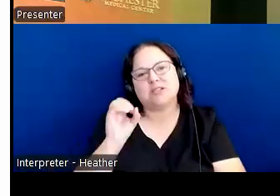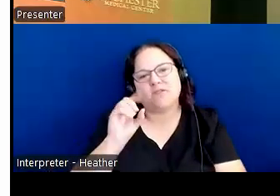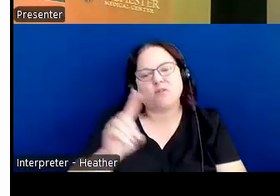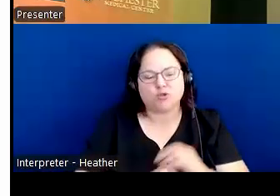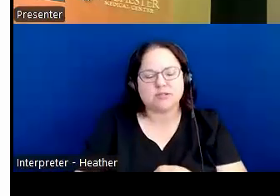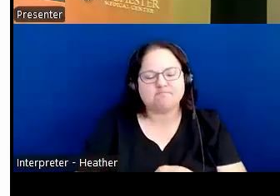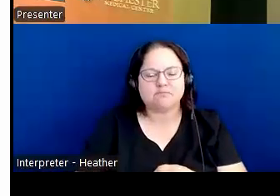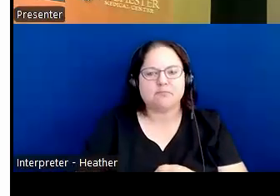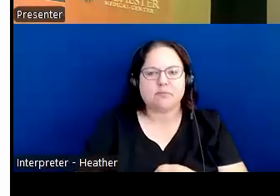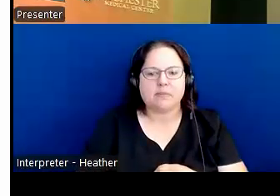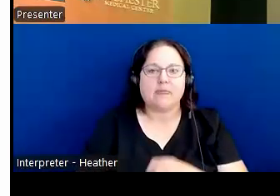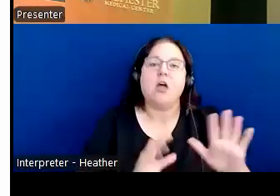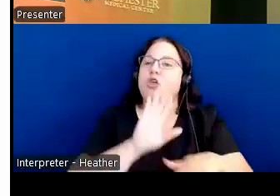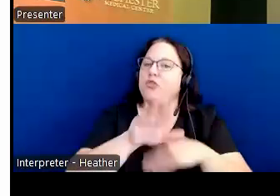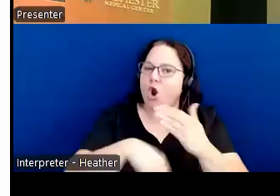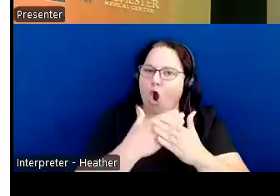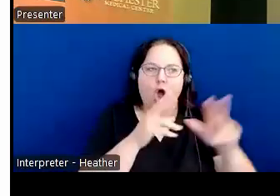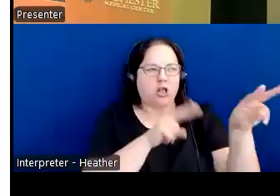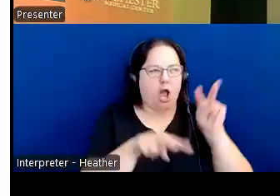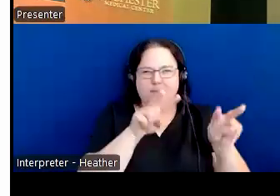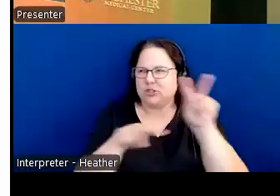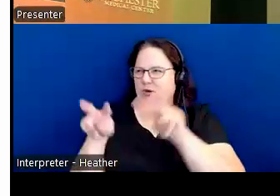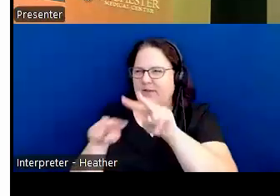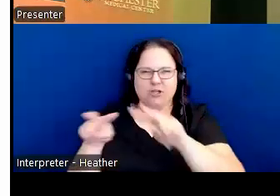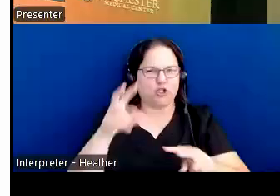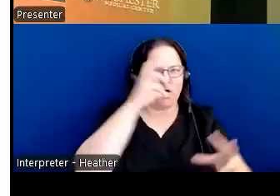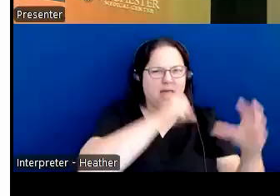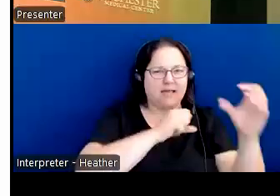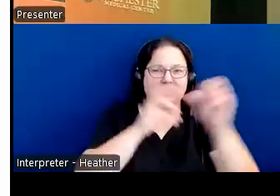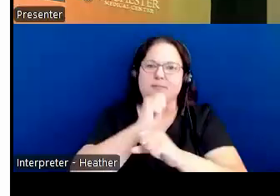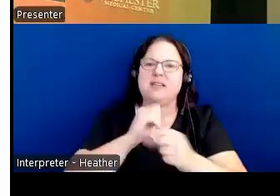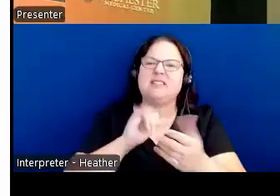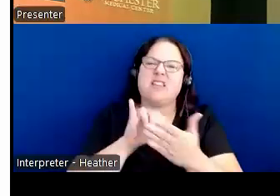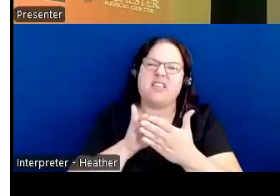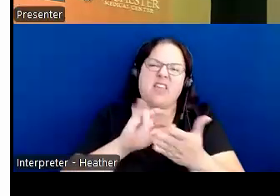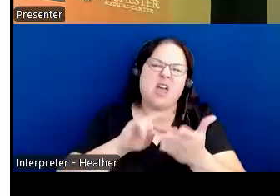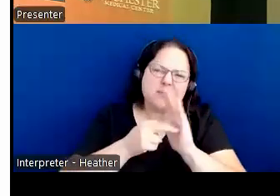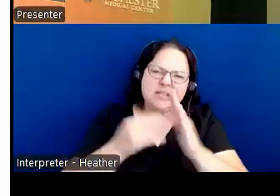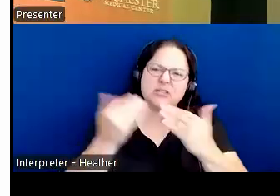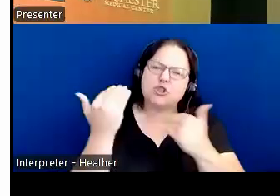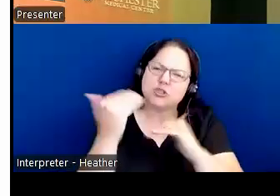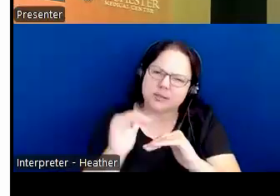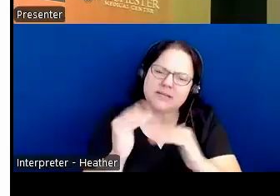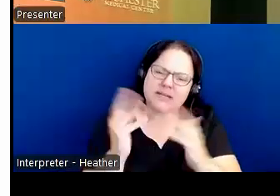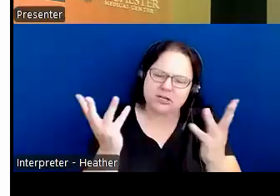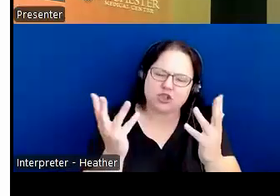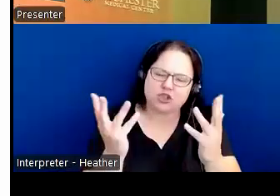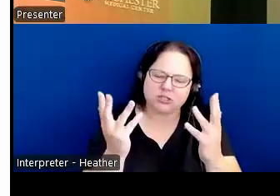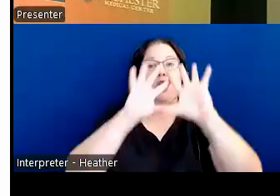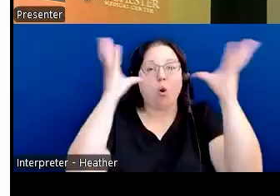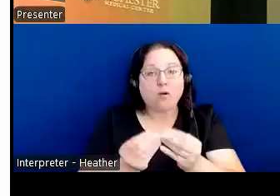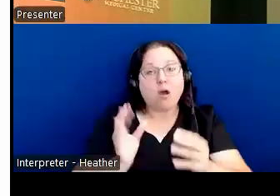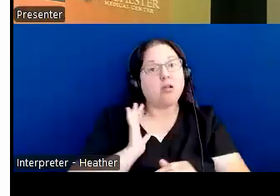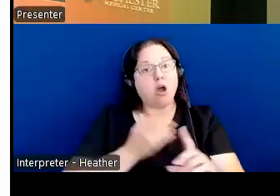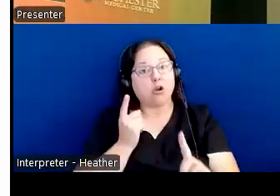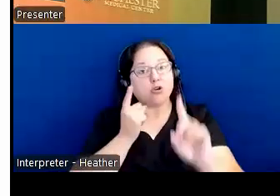These are all observational estimates. That comes with its limitations. But on the whole, our goal is to try to find out